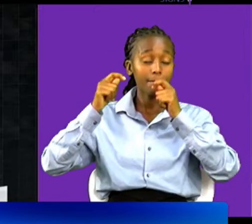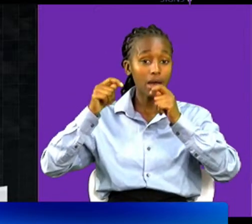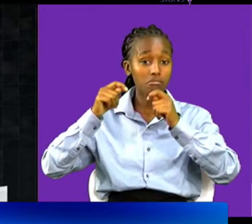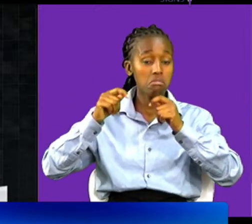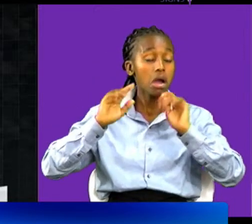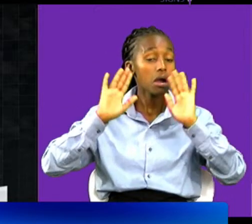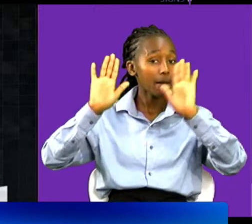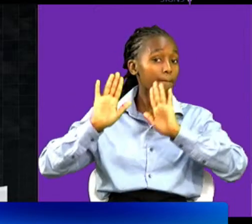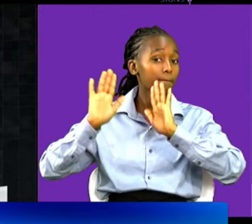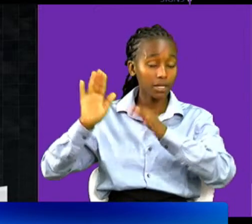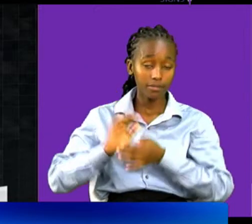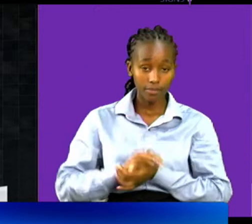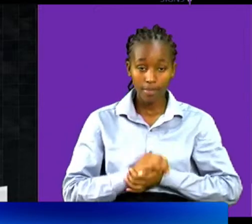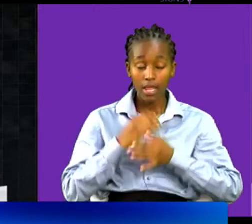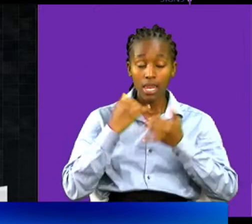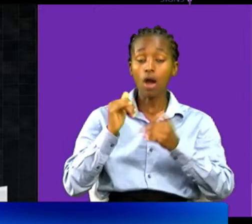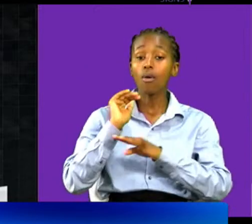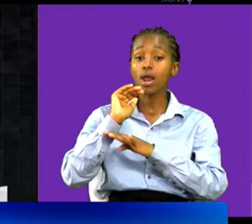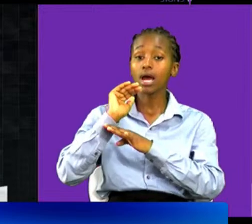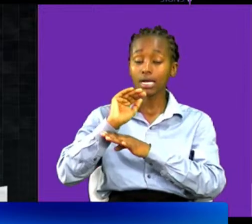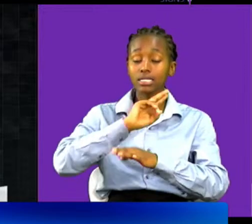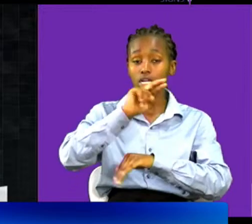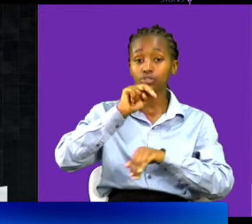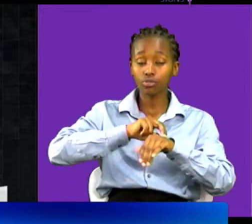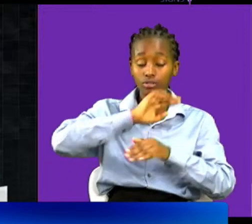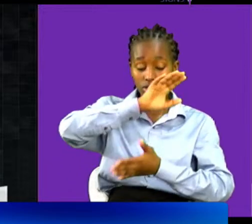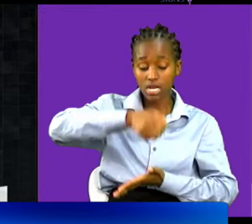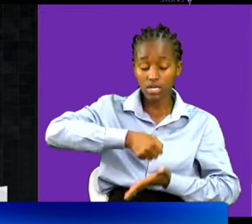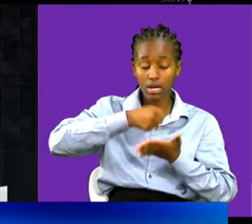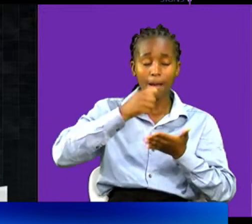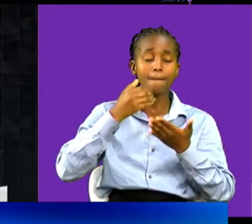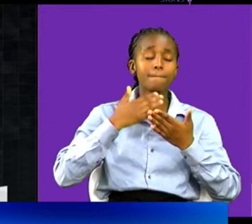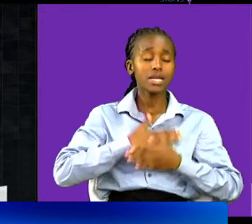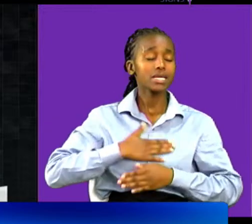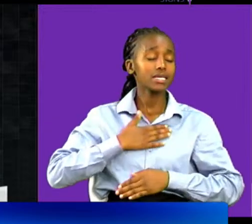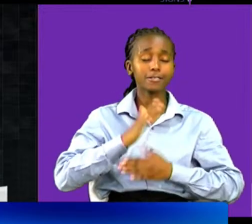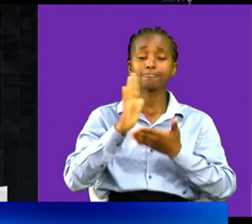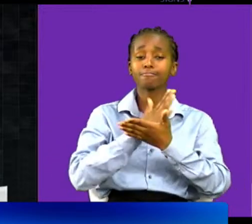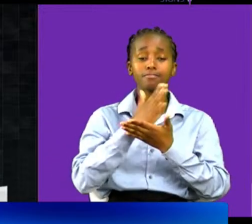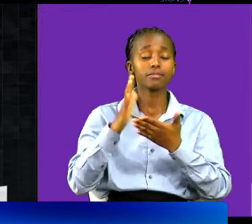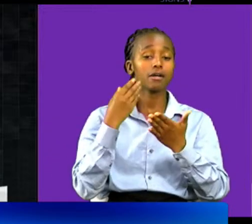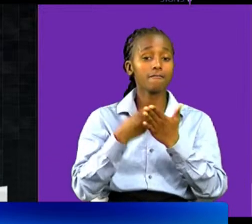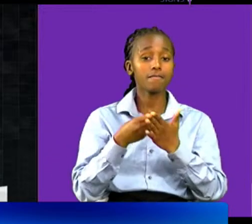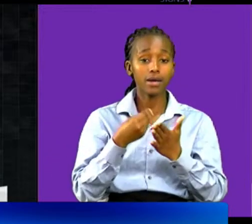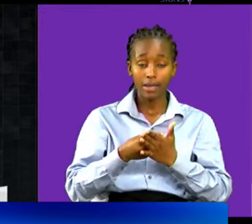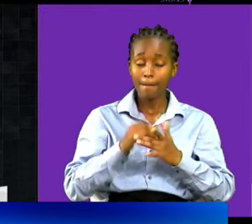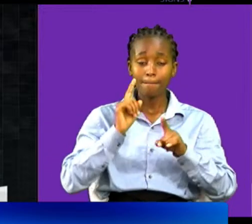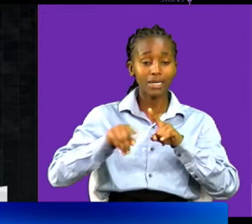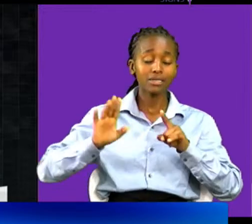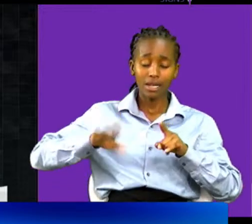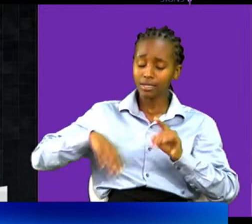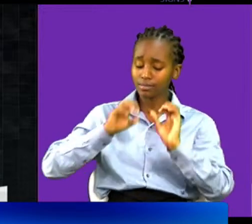National Treasury to release the CDF funds without further delays.